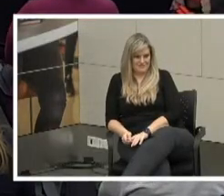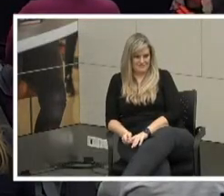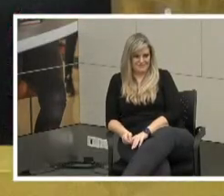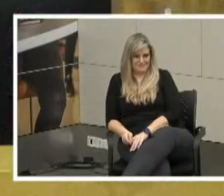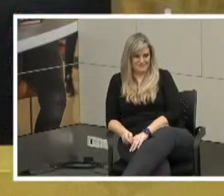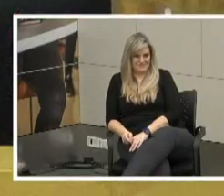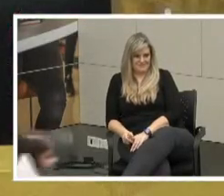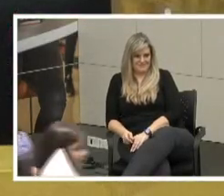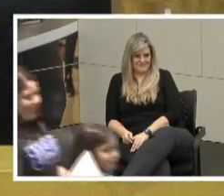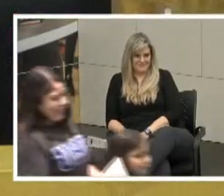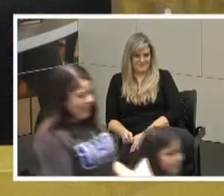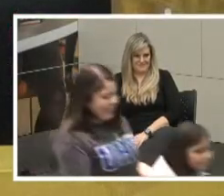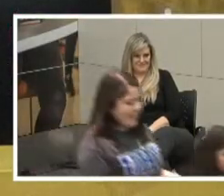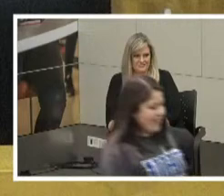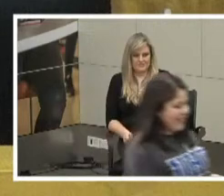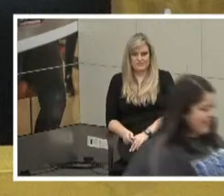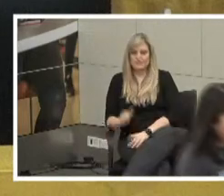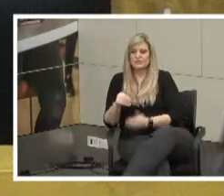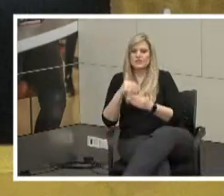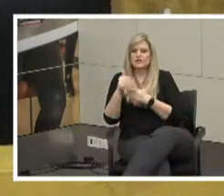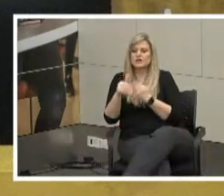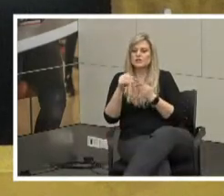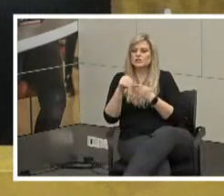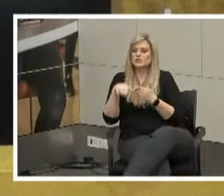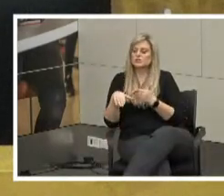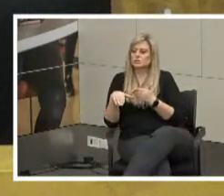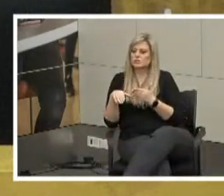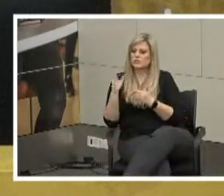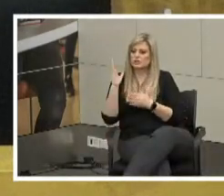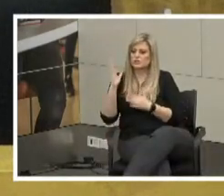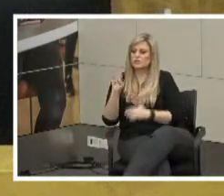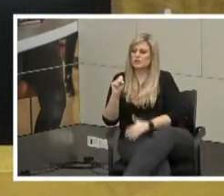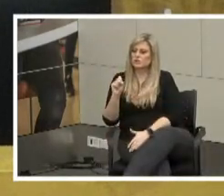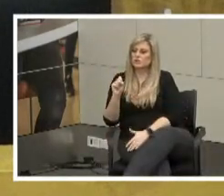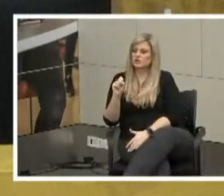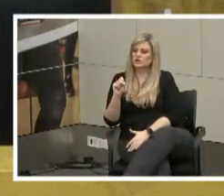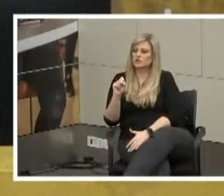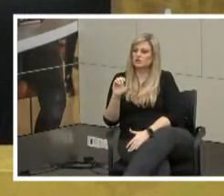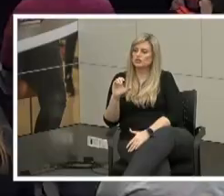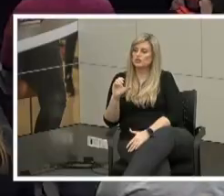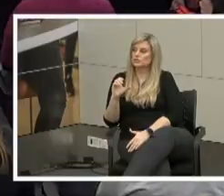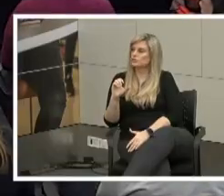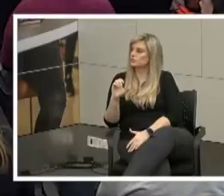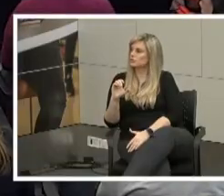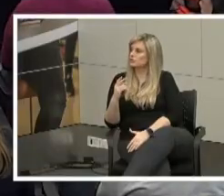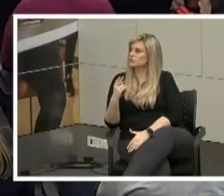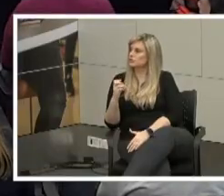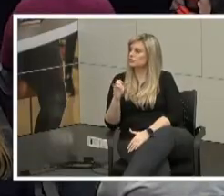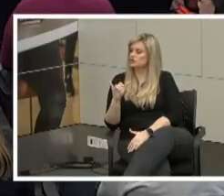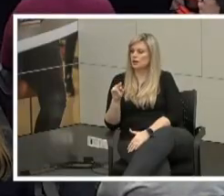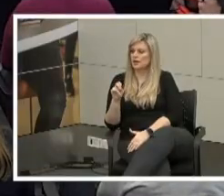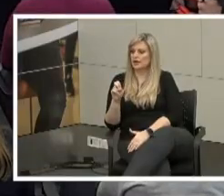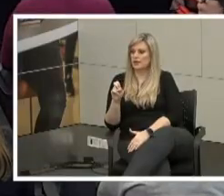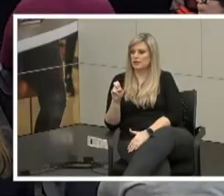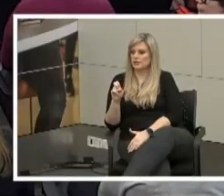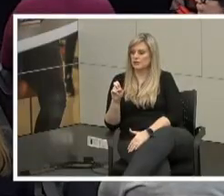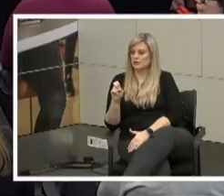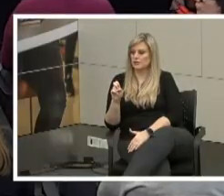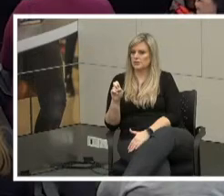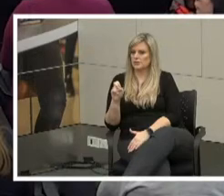our next uh student speaker is Cheyenne Afghani is she here